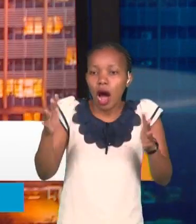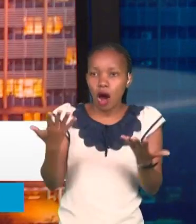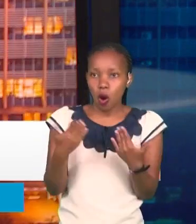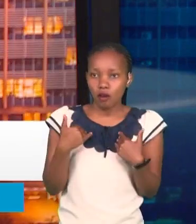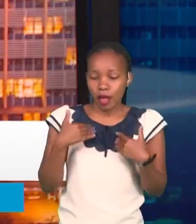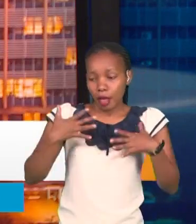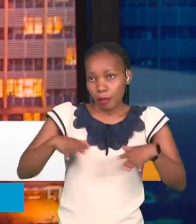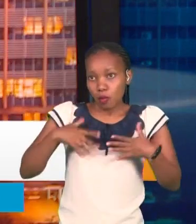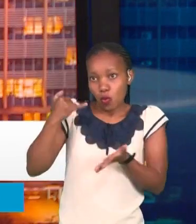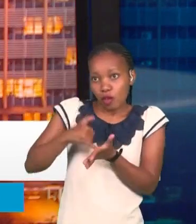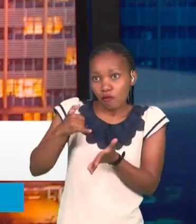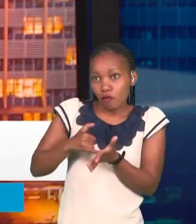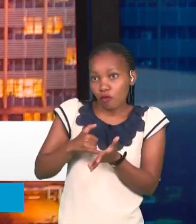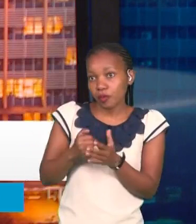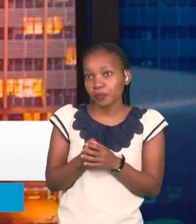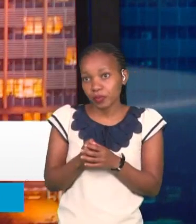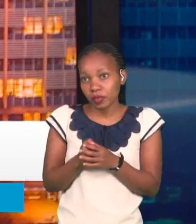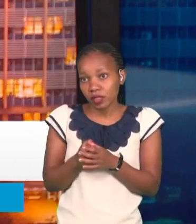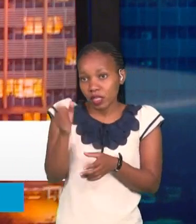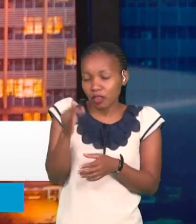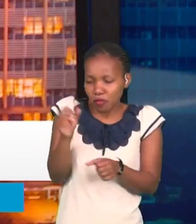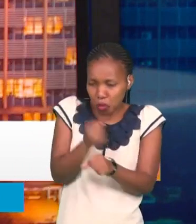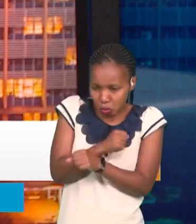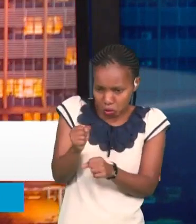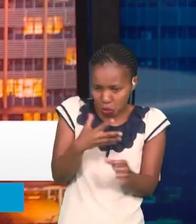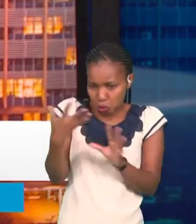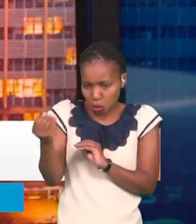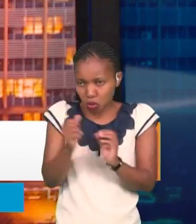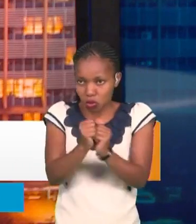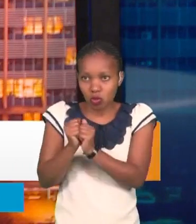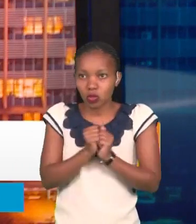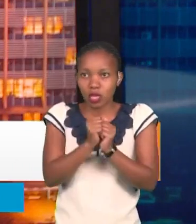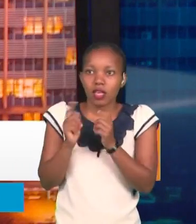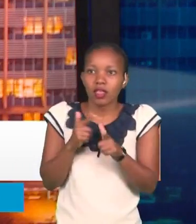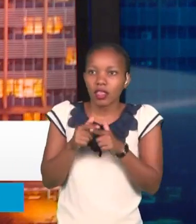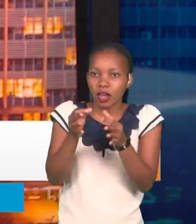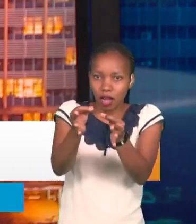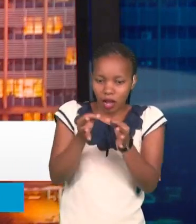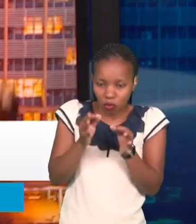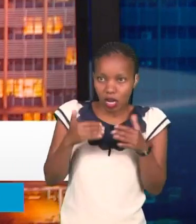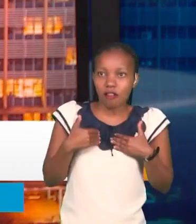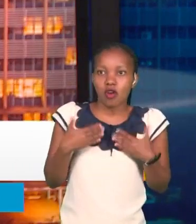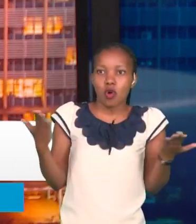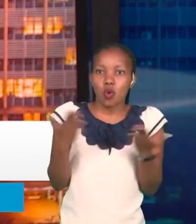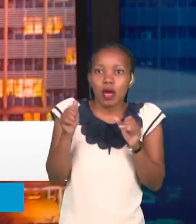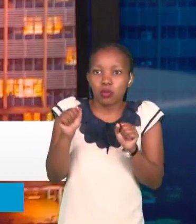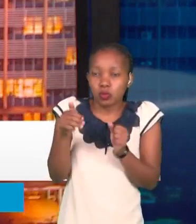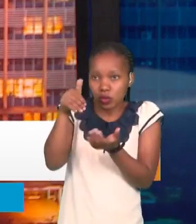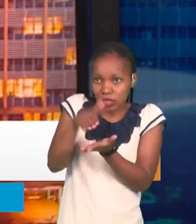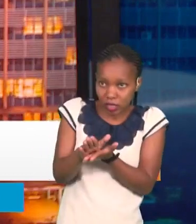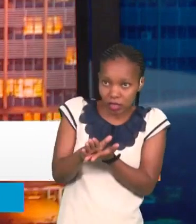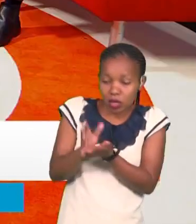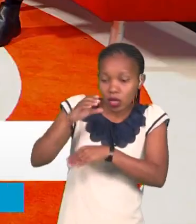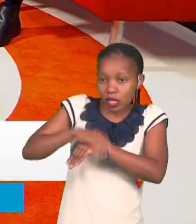populace involved? Yes. While you can't come with us, we have an account to which you can send in your donation. You can adopt a